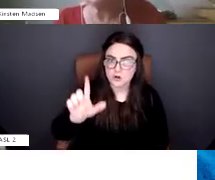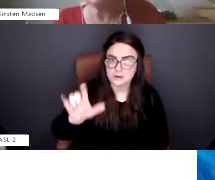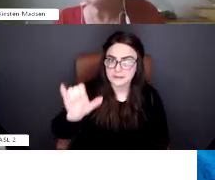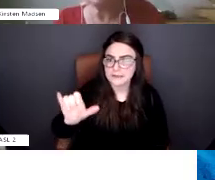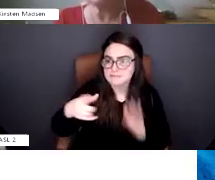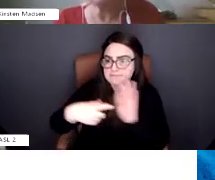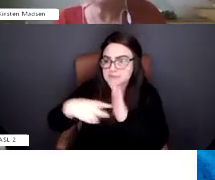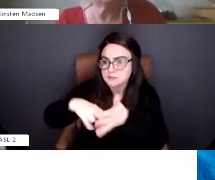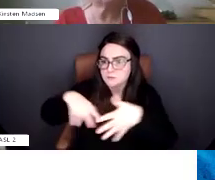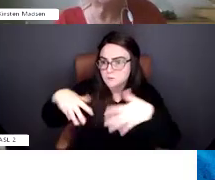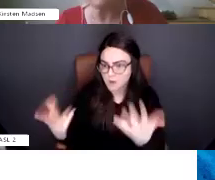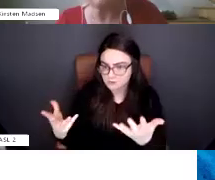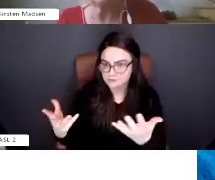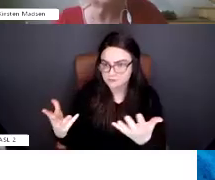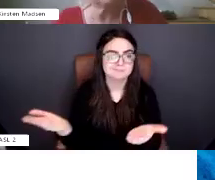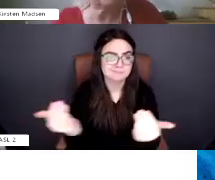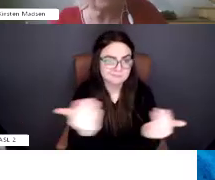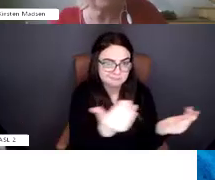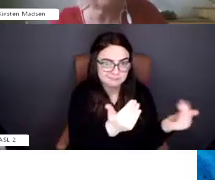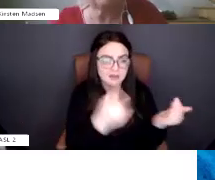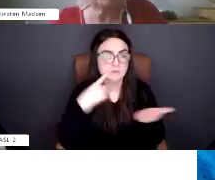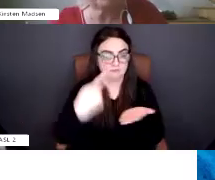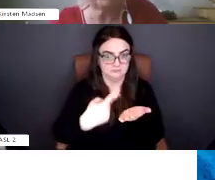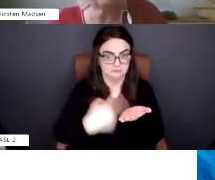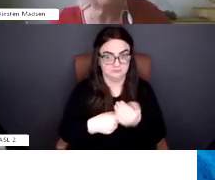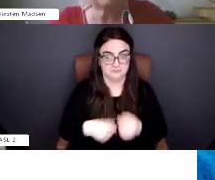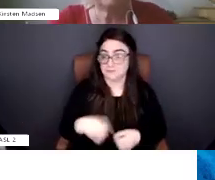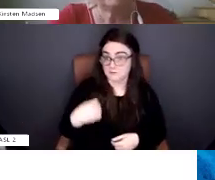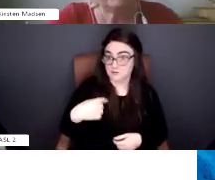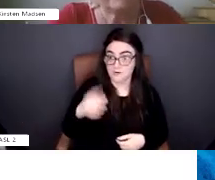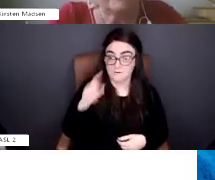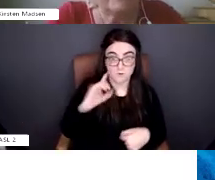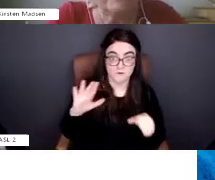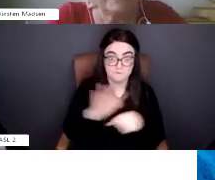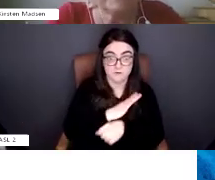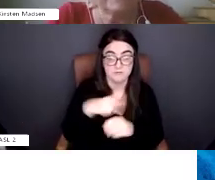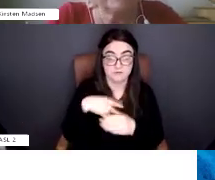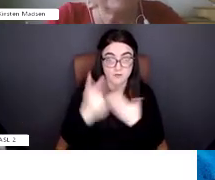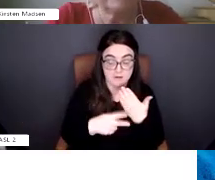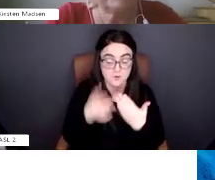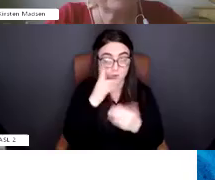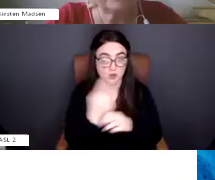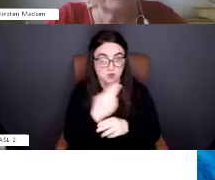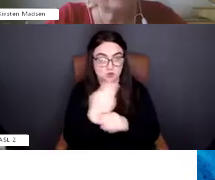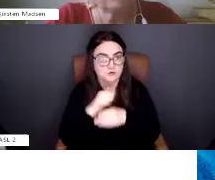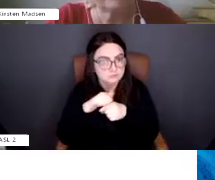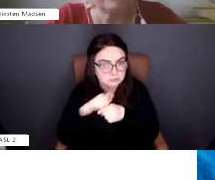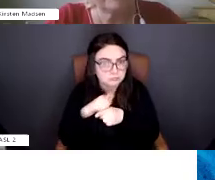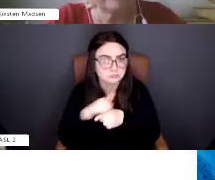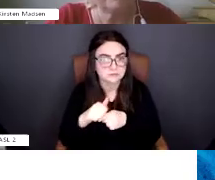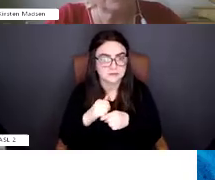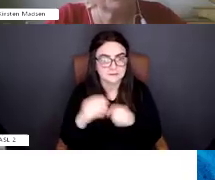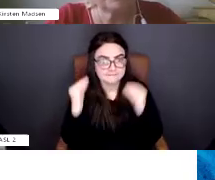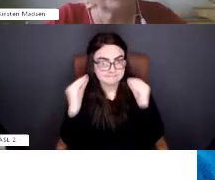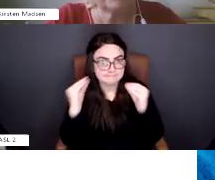exercises from this module throughout the entire program. These activities are useful with all the